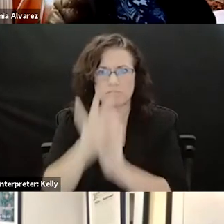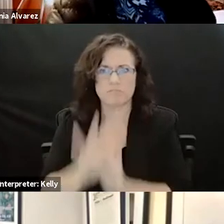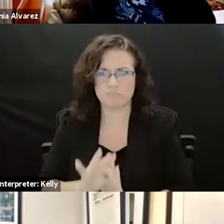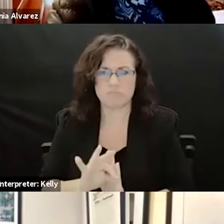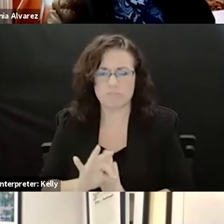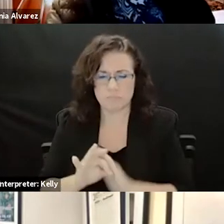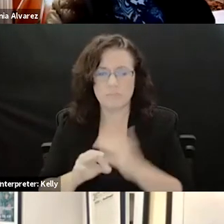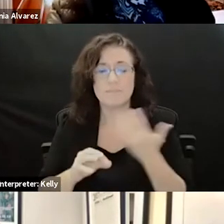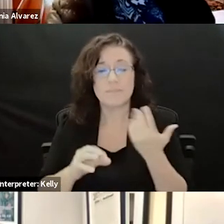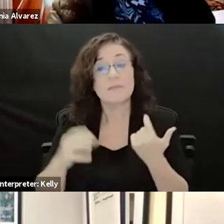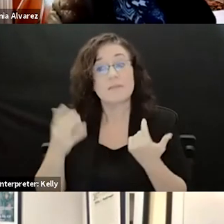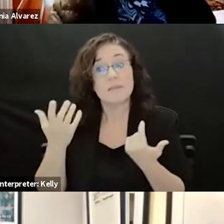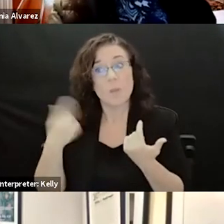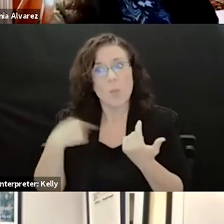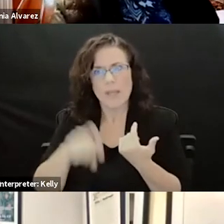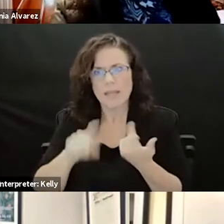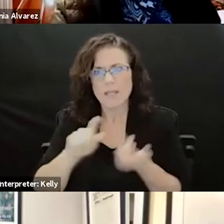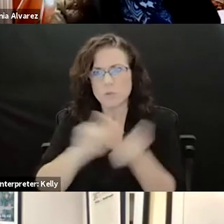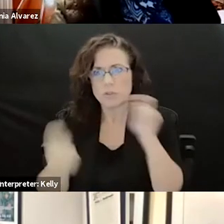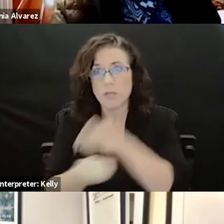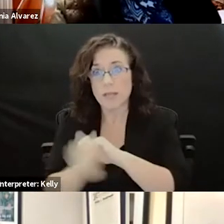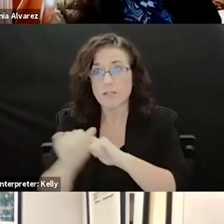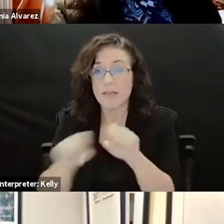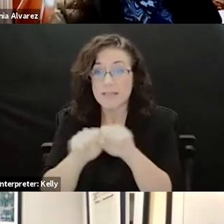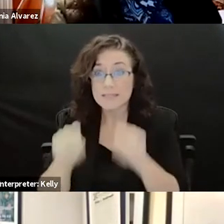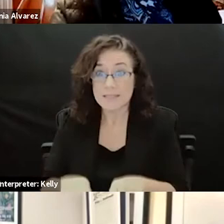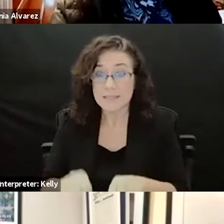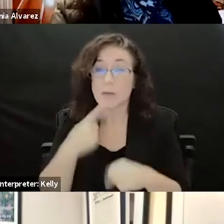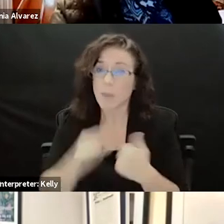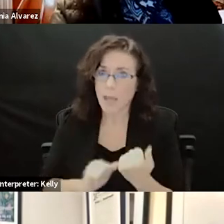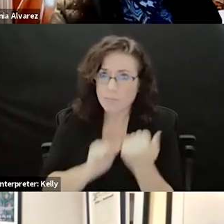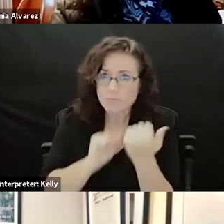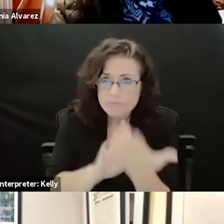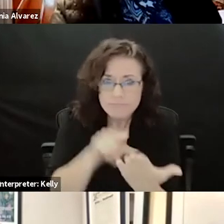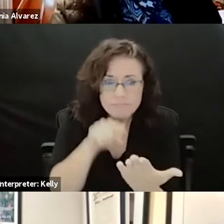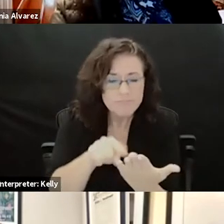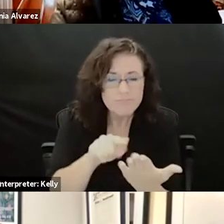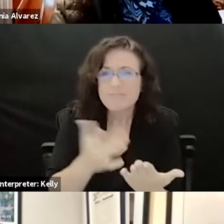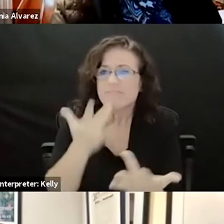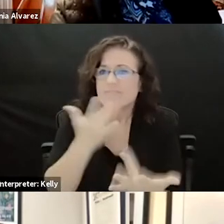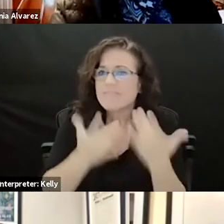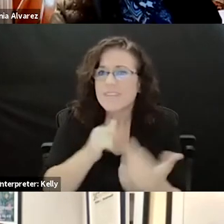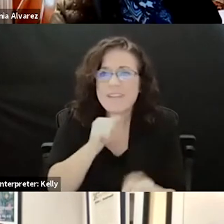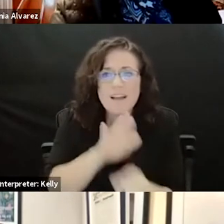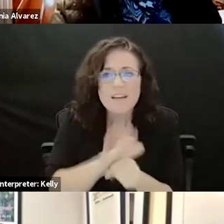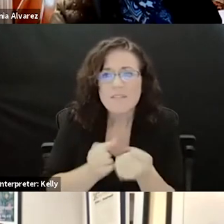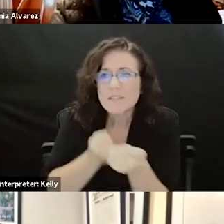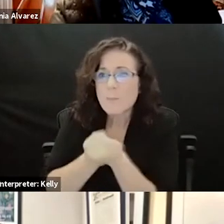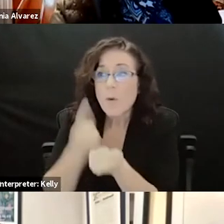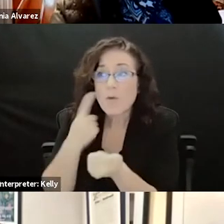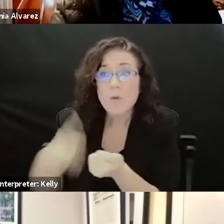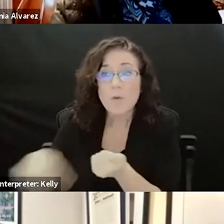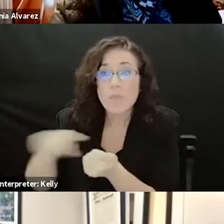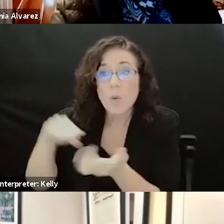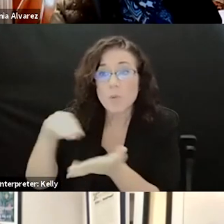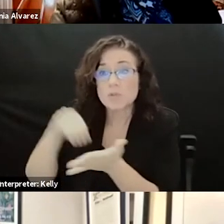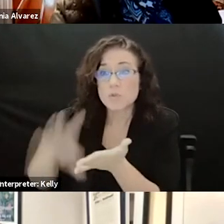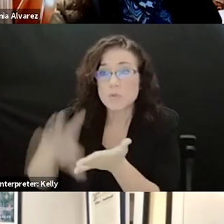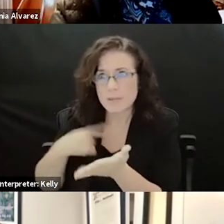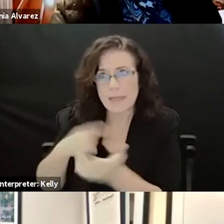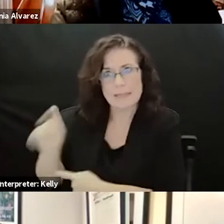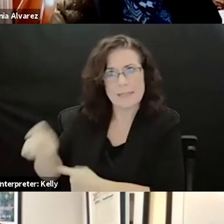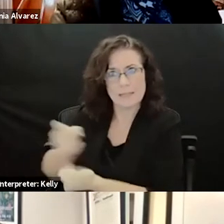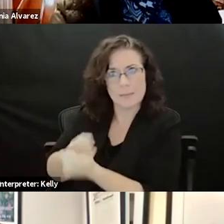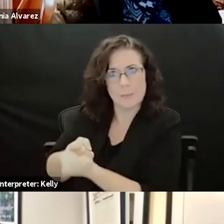is working on addressing addressing the lack of support and resources needed from the most marginalized students in our district with an emphasis